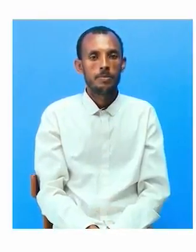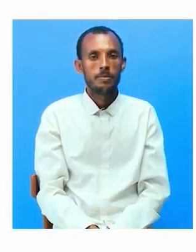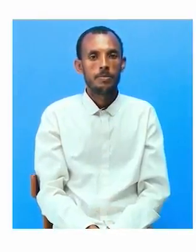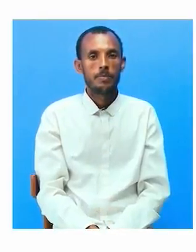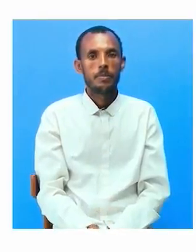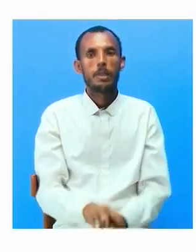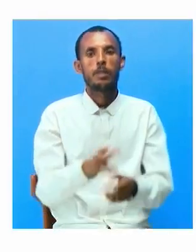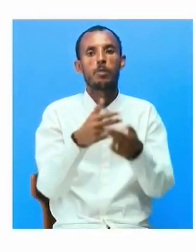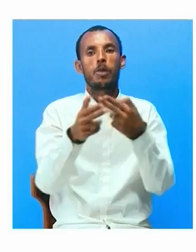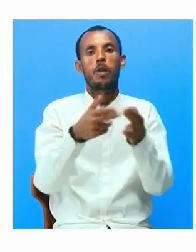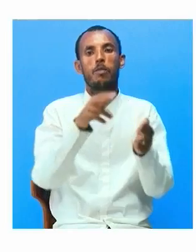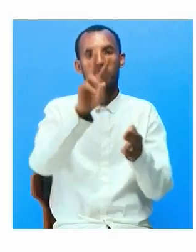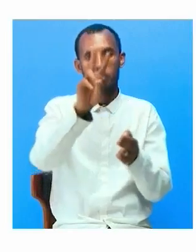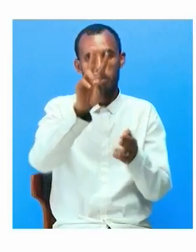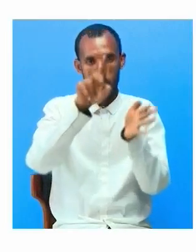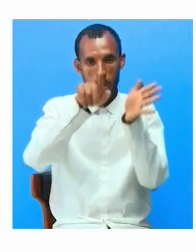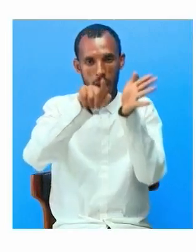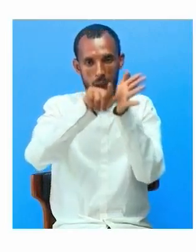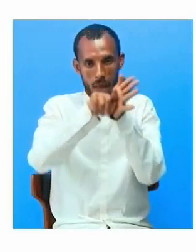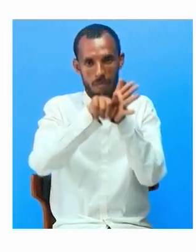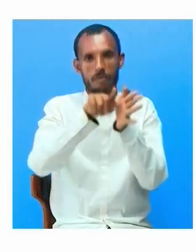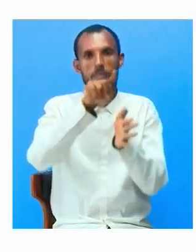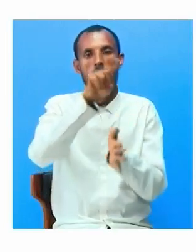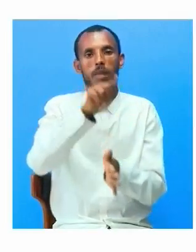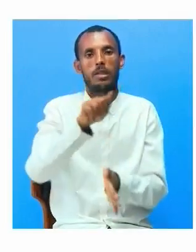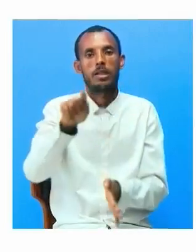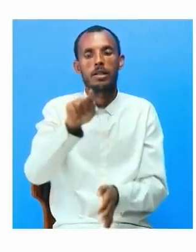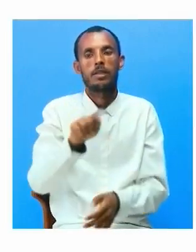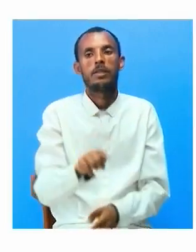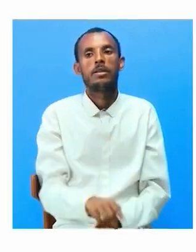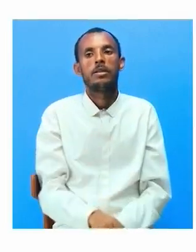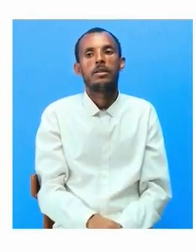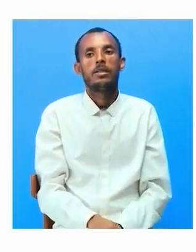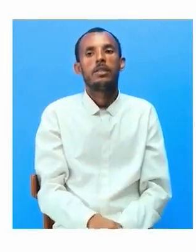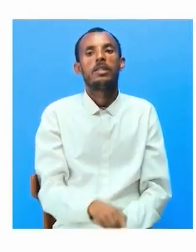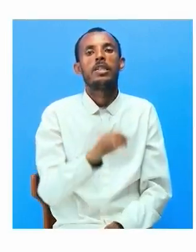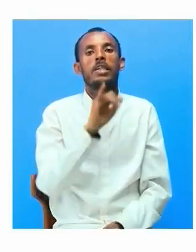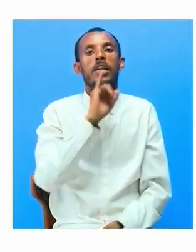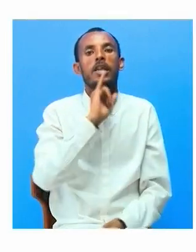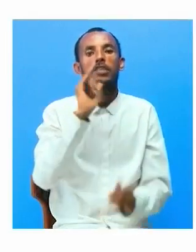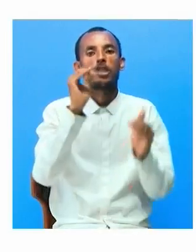the product of two negative integers is positive.